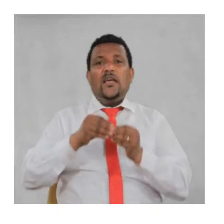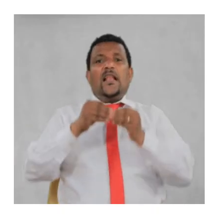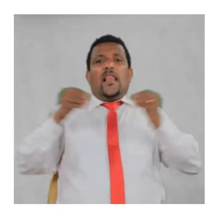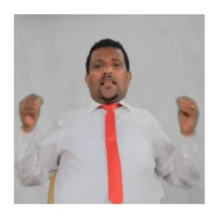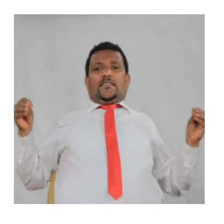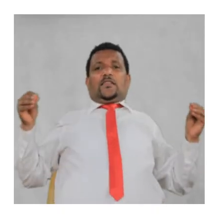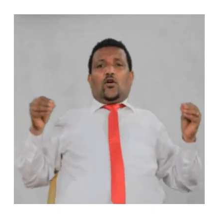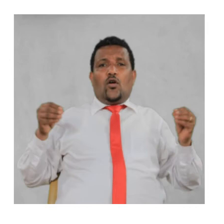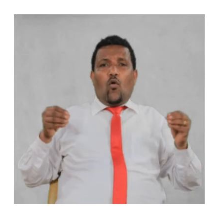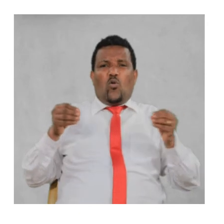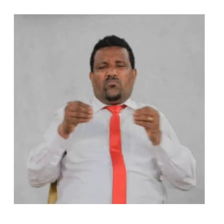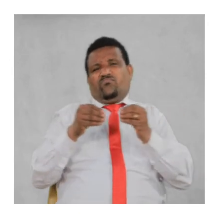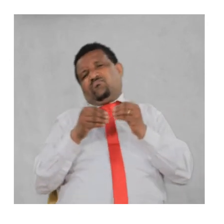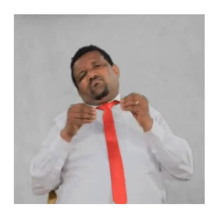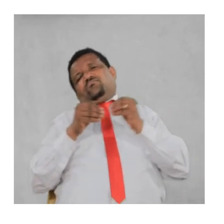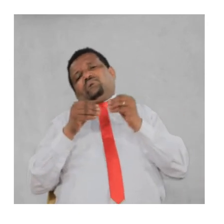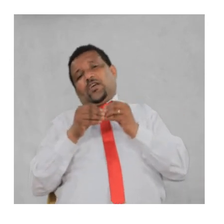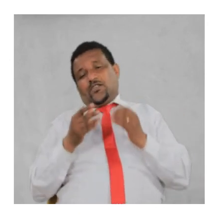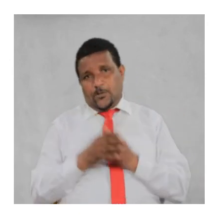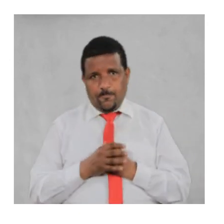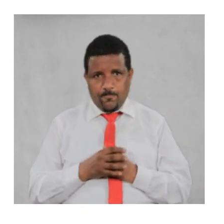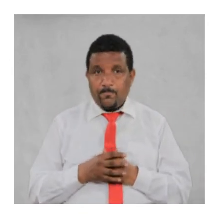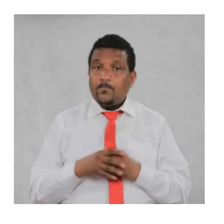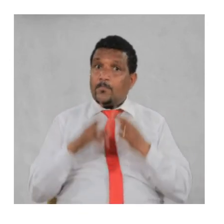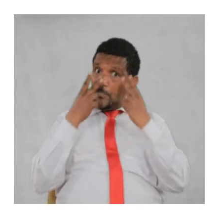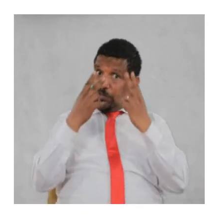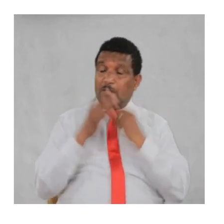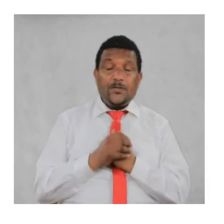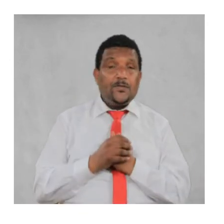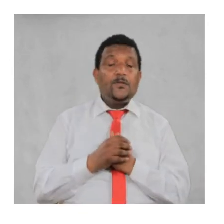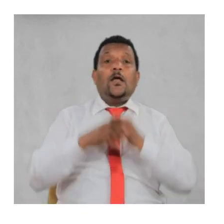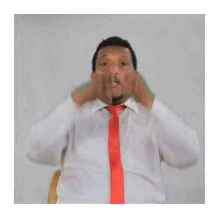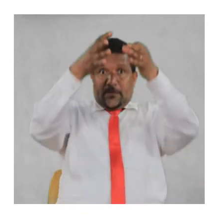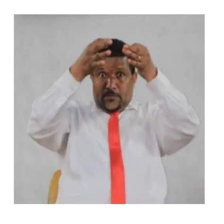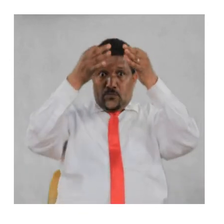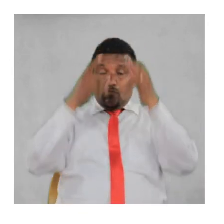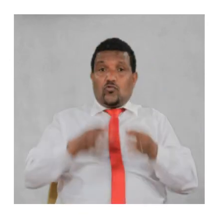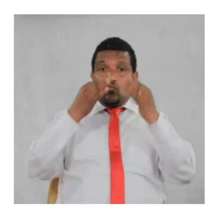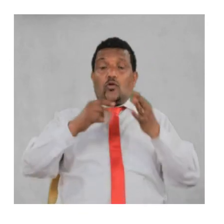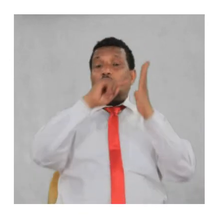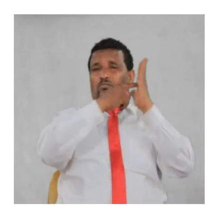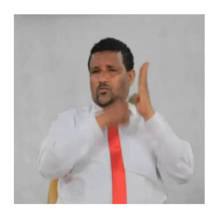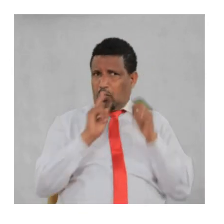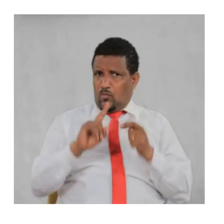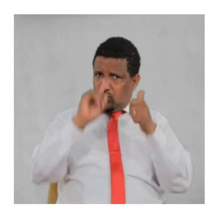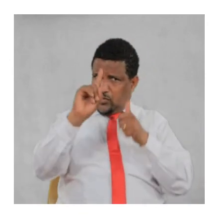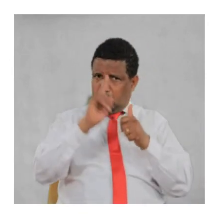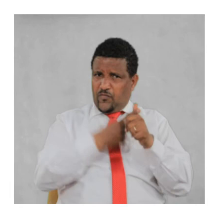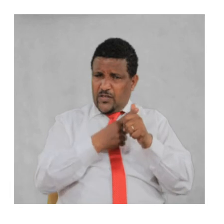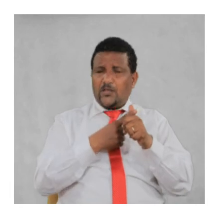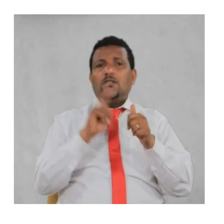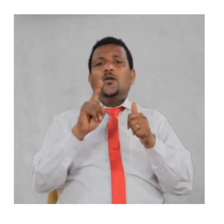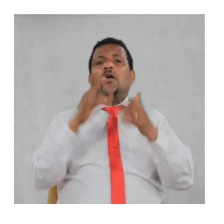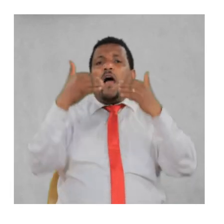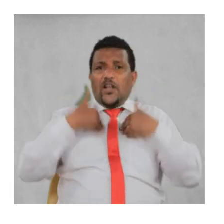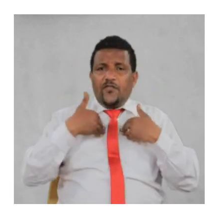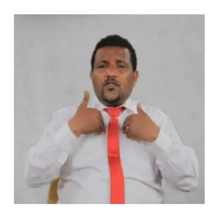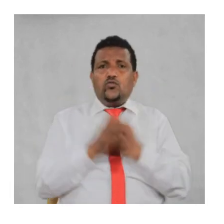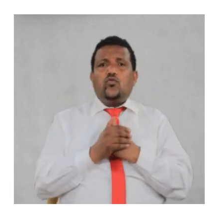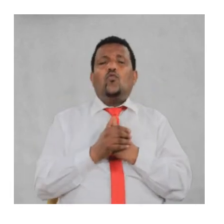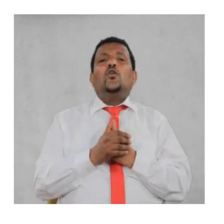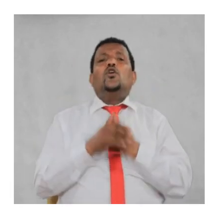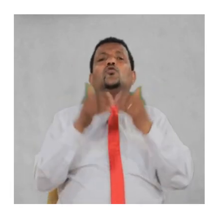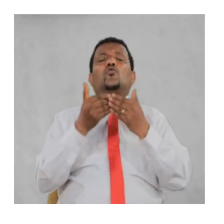or inelastic. Let's see these determinants one by one. The first determinant is the availability of close